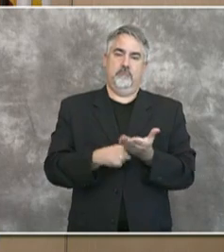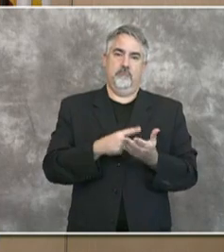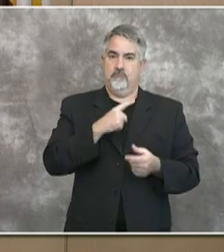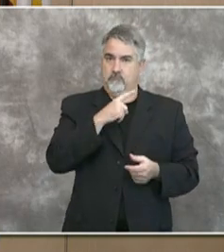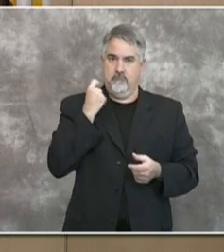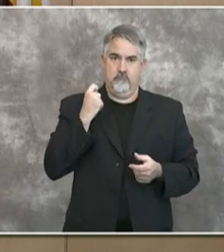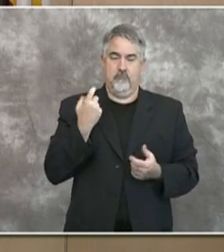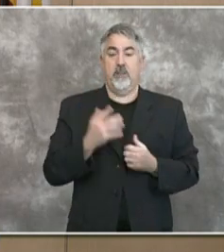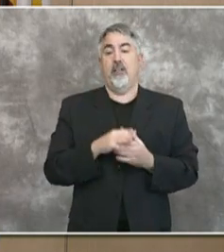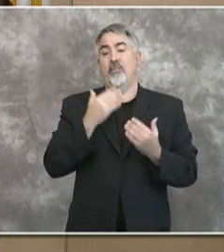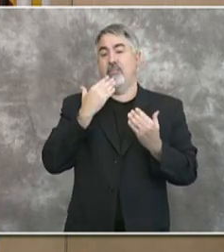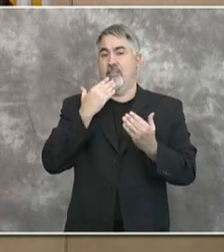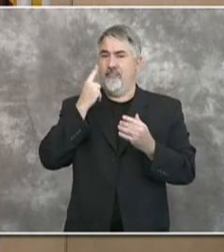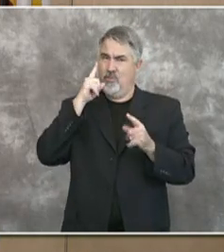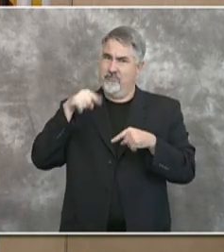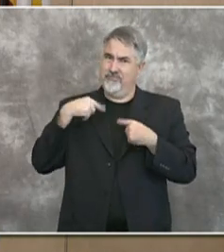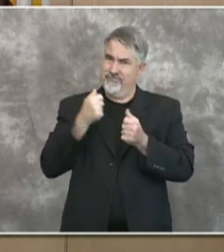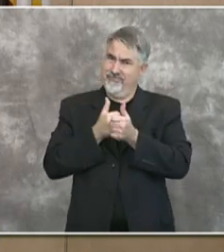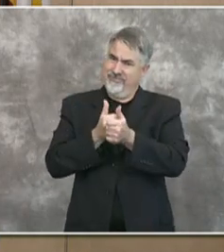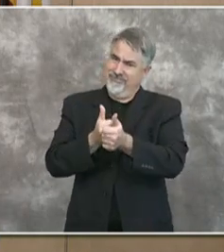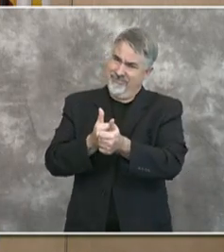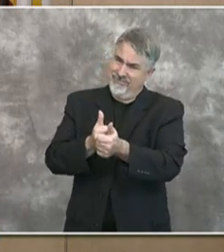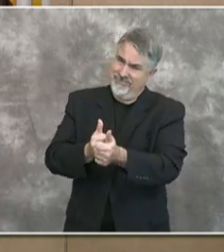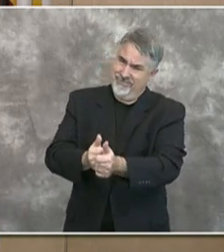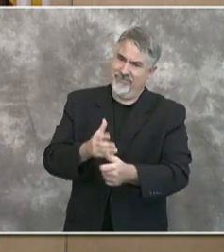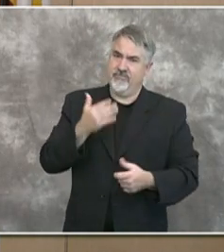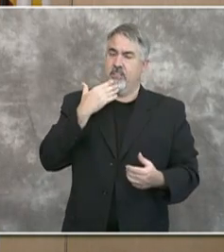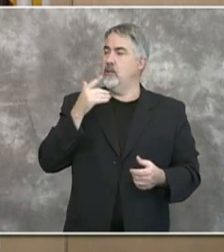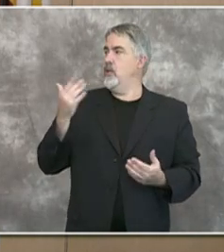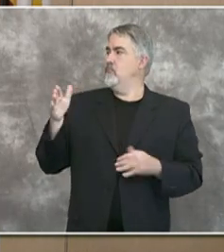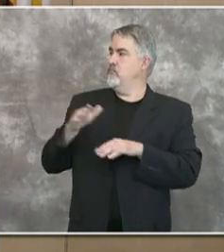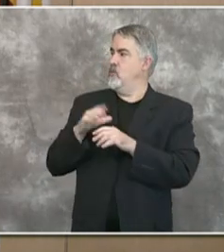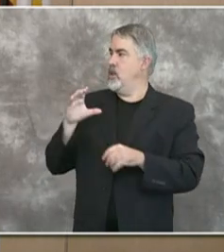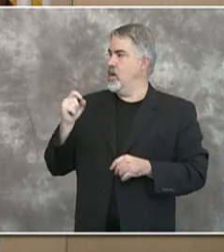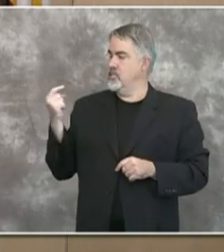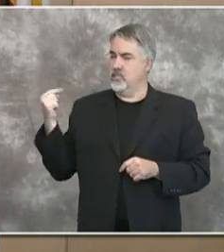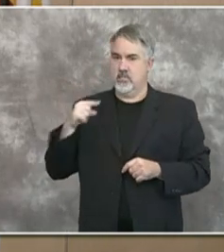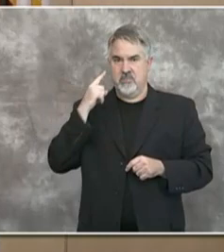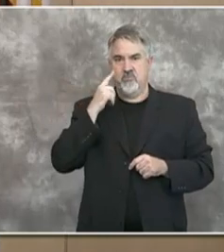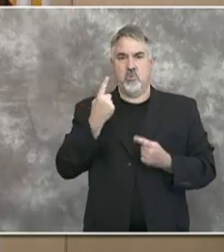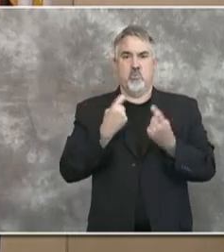Now please welcome Supervisor Cox back to the podium.